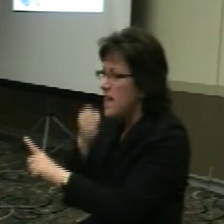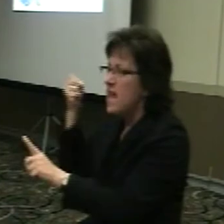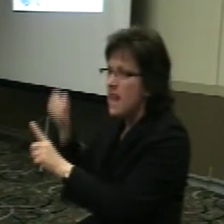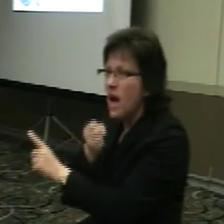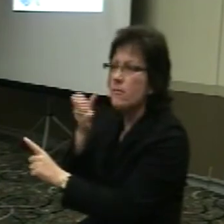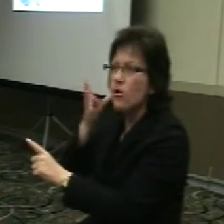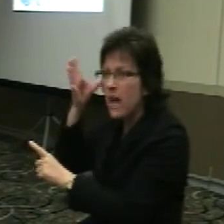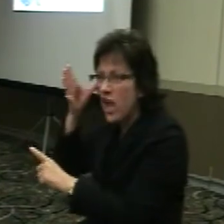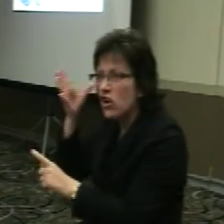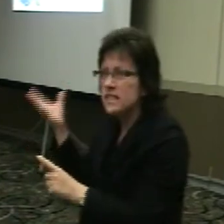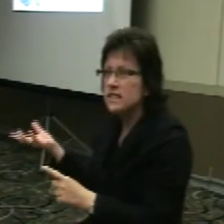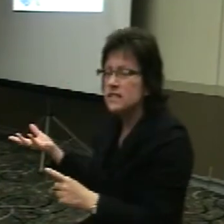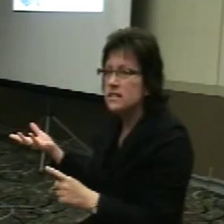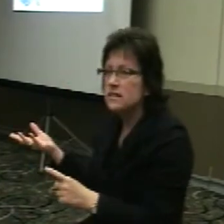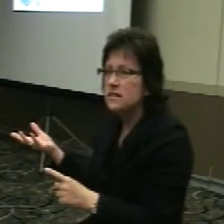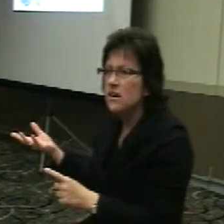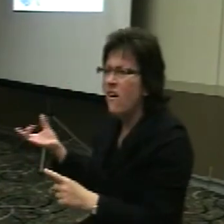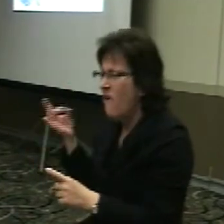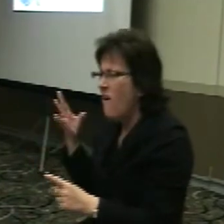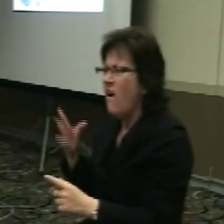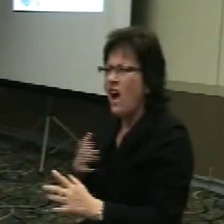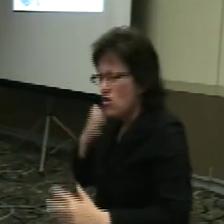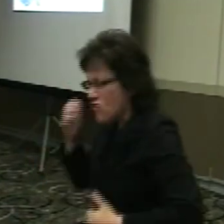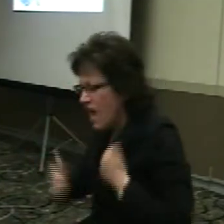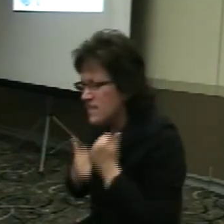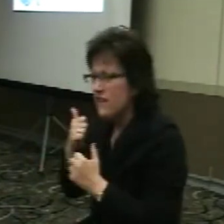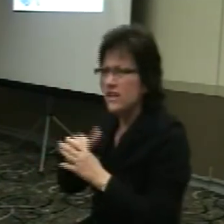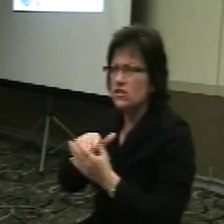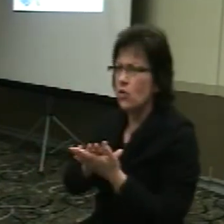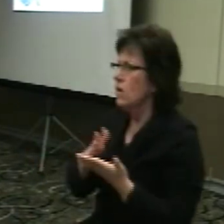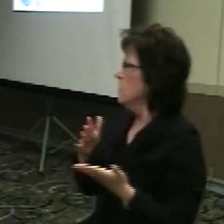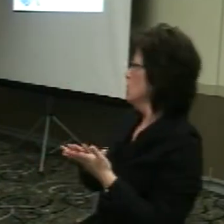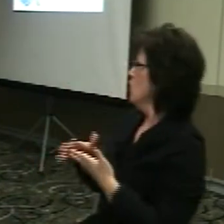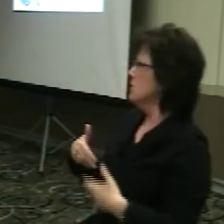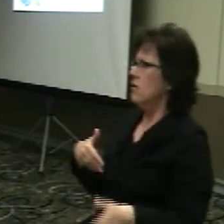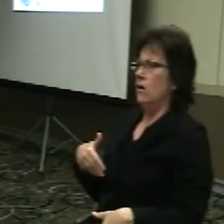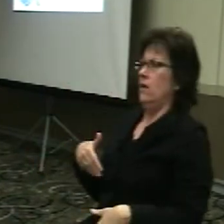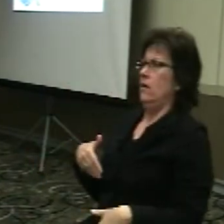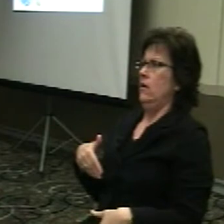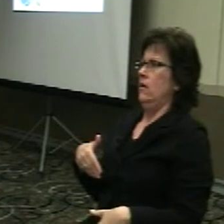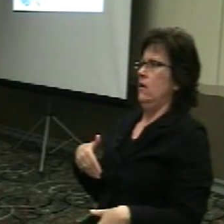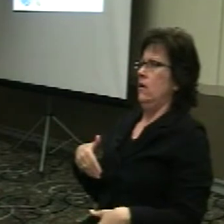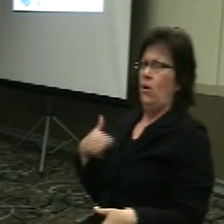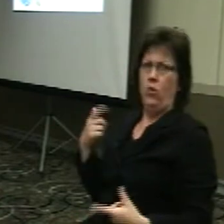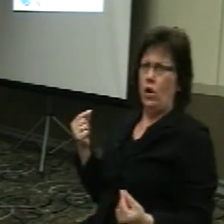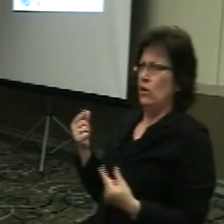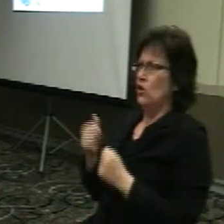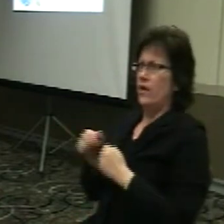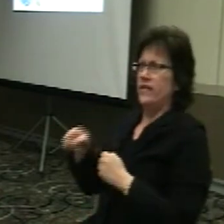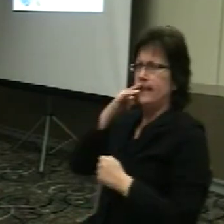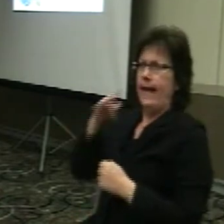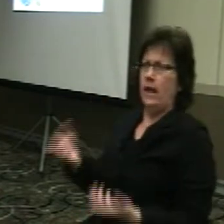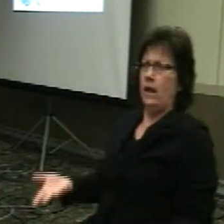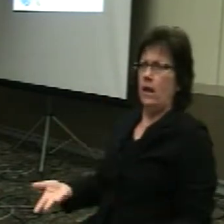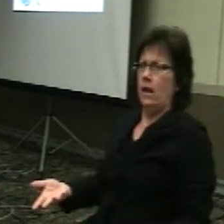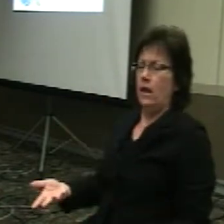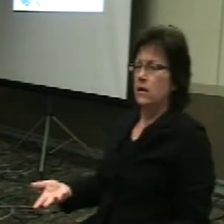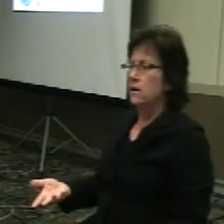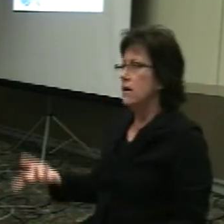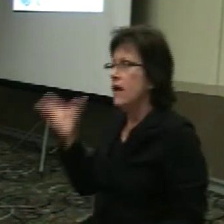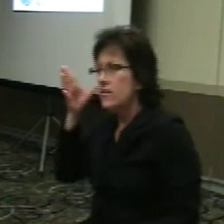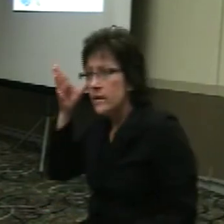parents, very aggressive in the schools, and the school's going, we don't know what to do with this kid.